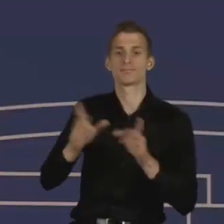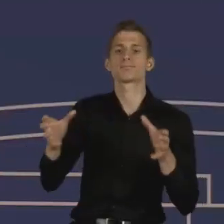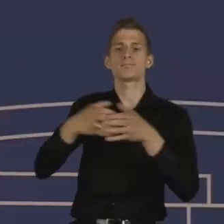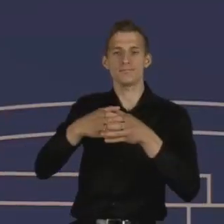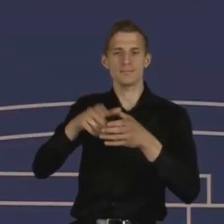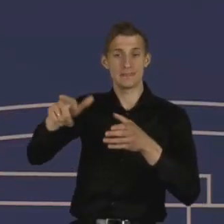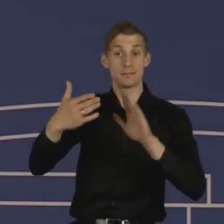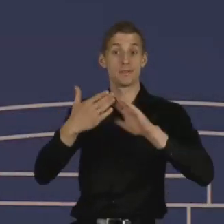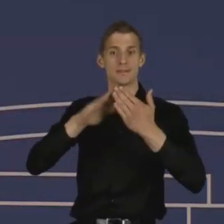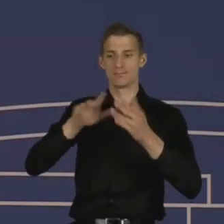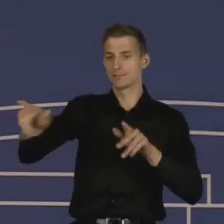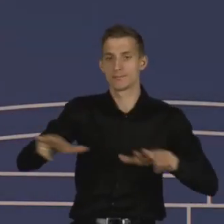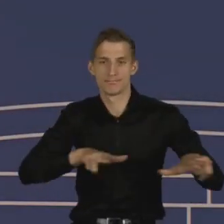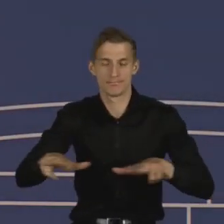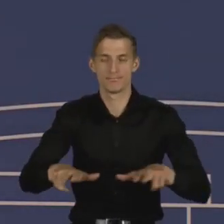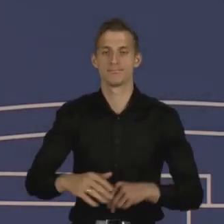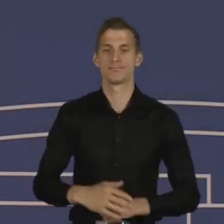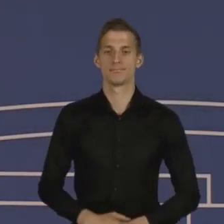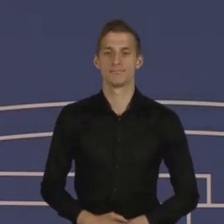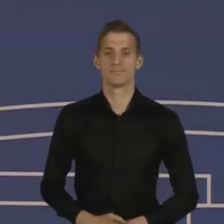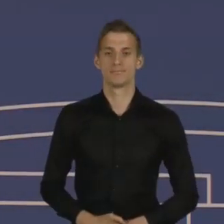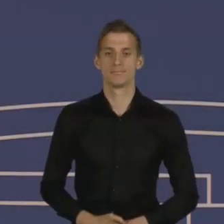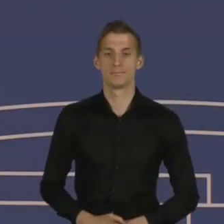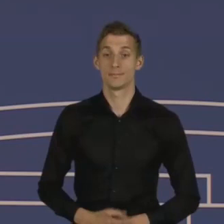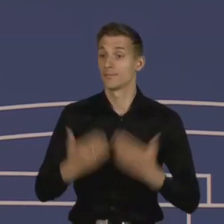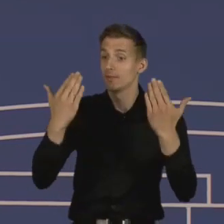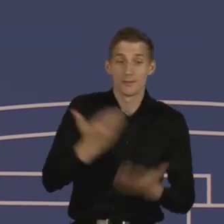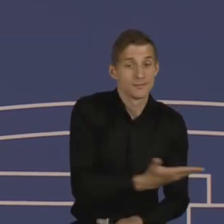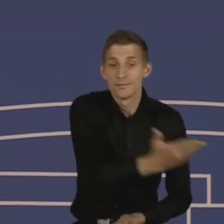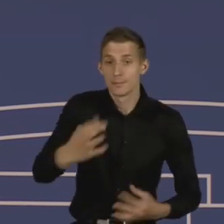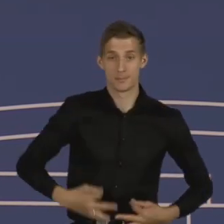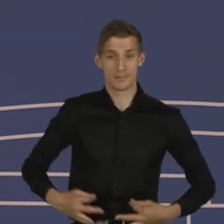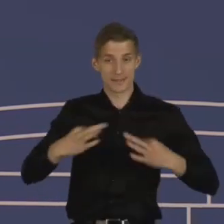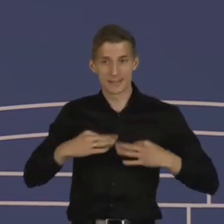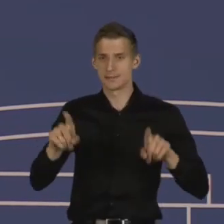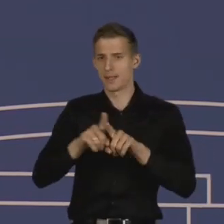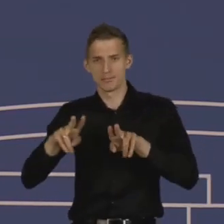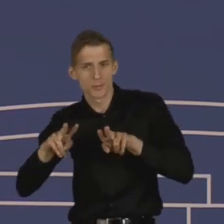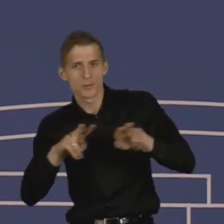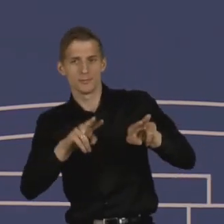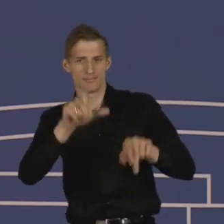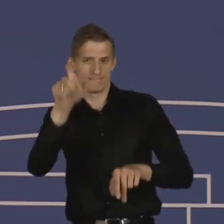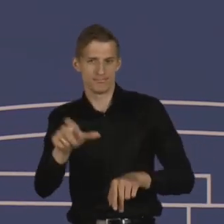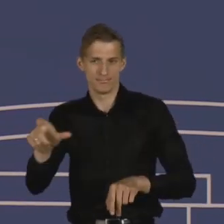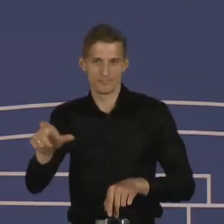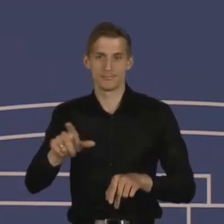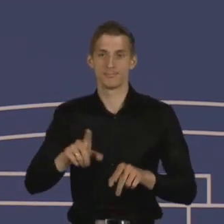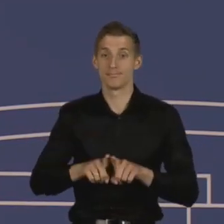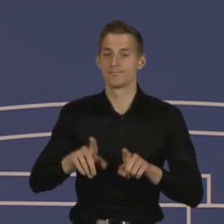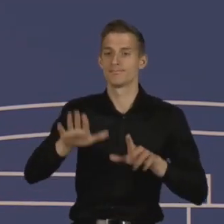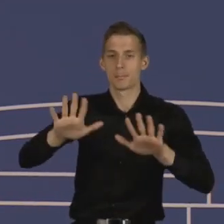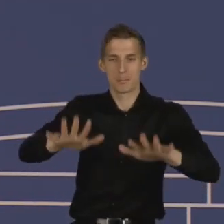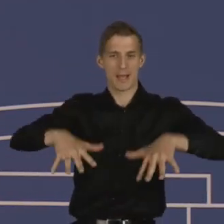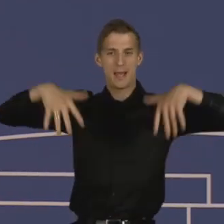Welcome to the ministers, members of parliament, representatives of the government, ambassadors, regional and local